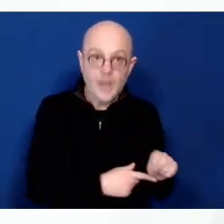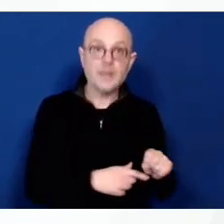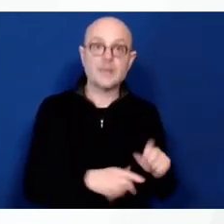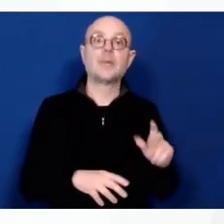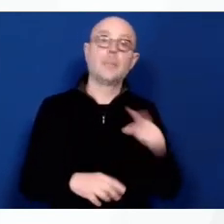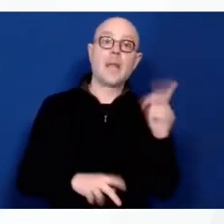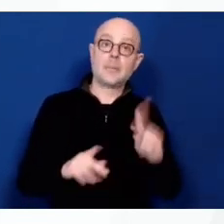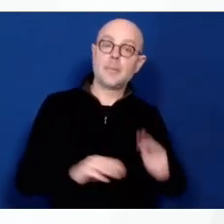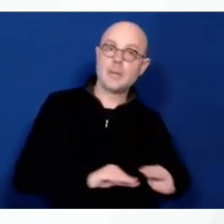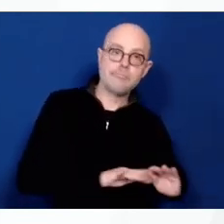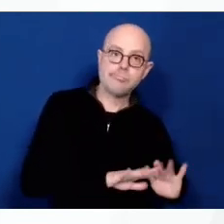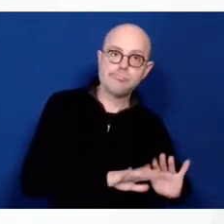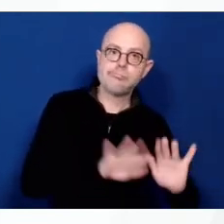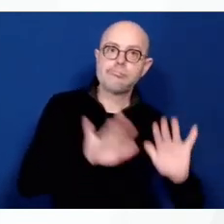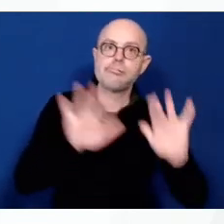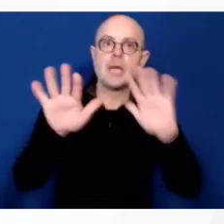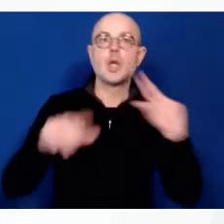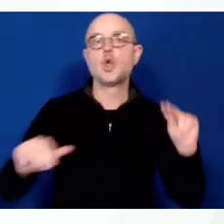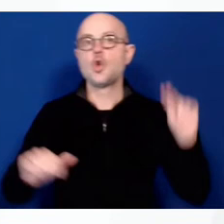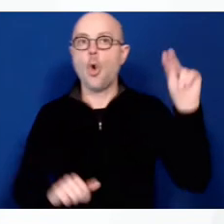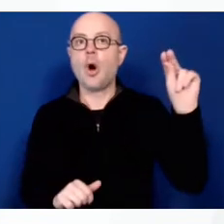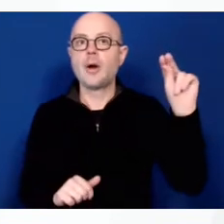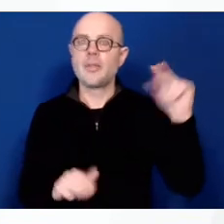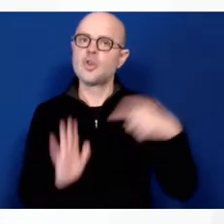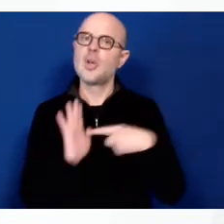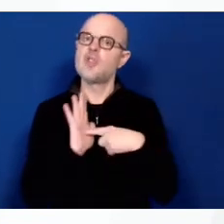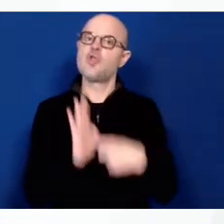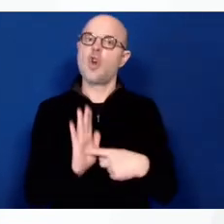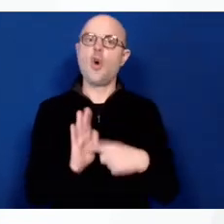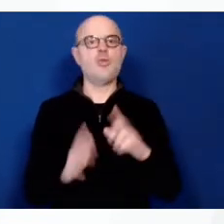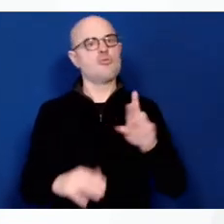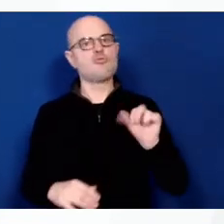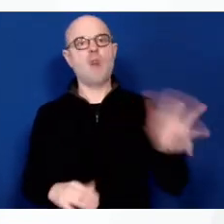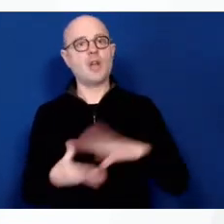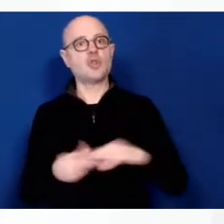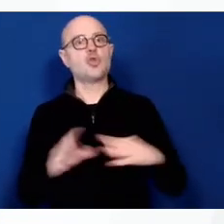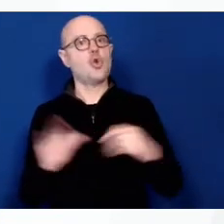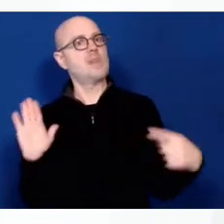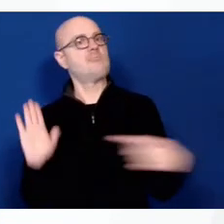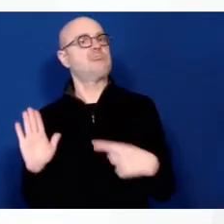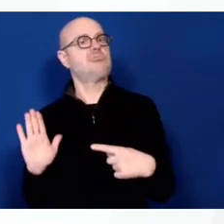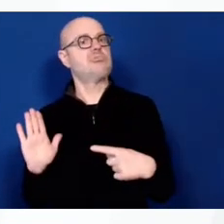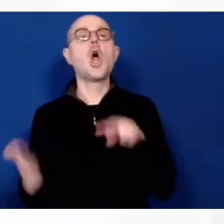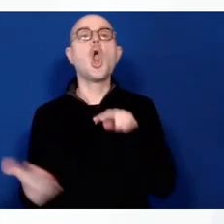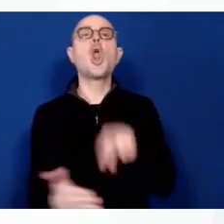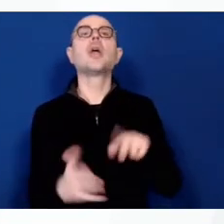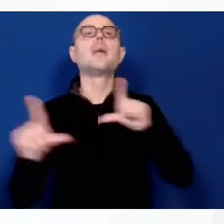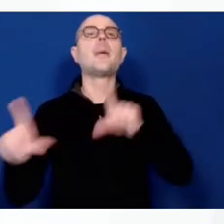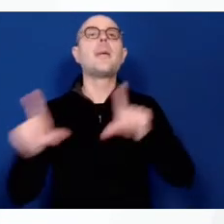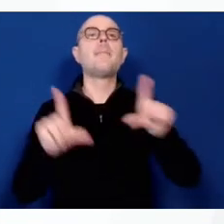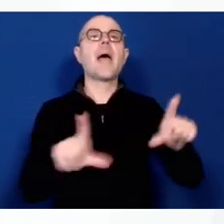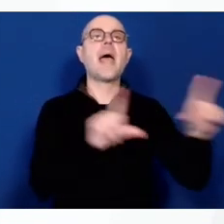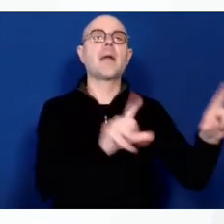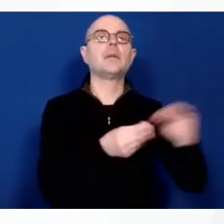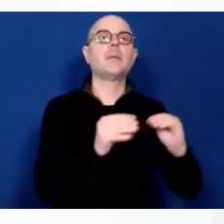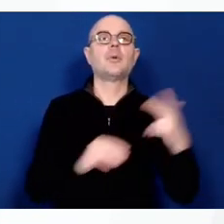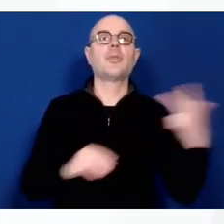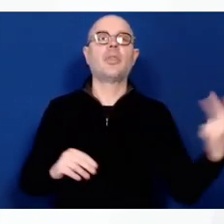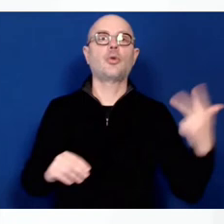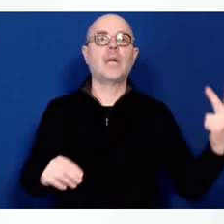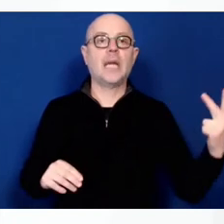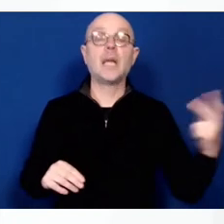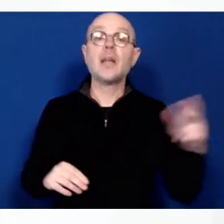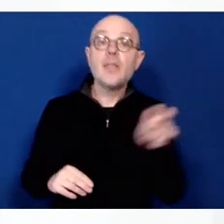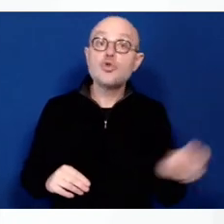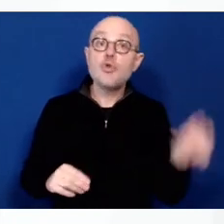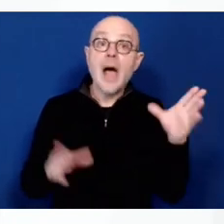Sap, exposing the raw story at the core. Look at panel number 3 in the series. The travelers huddle together in